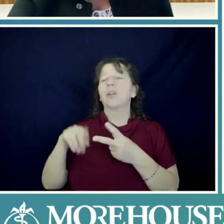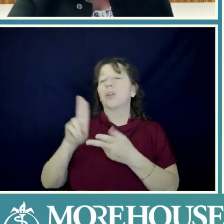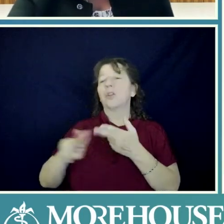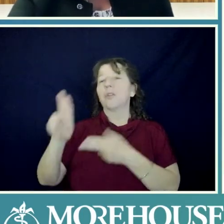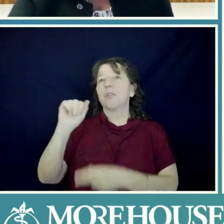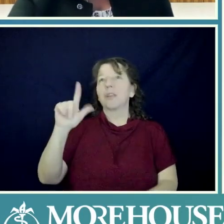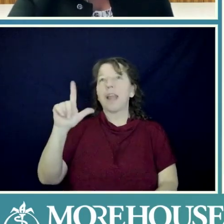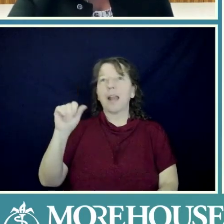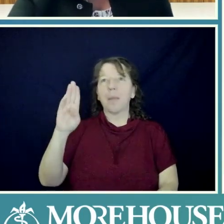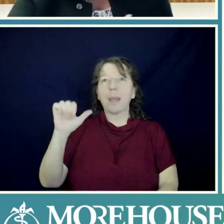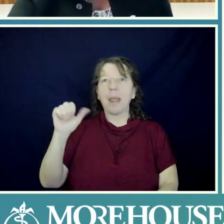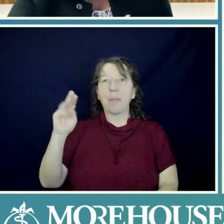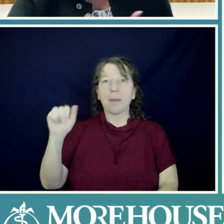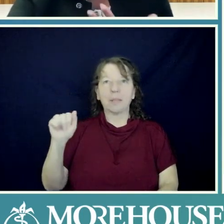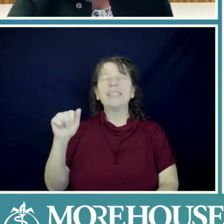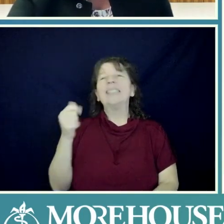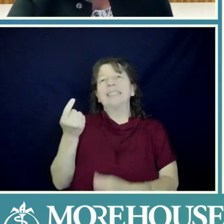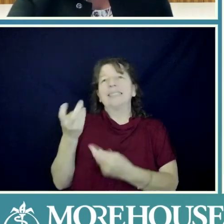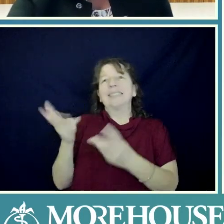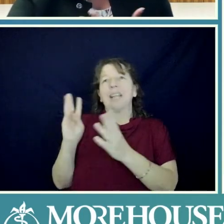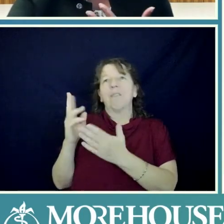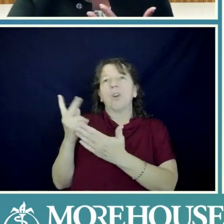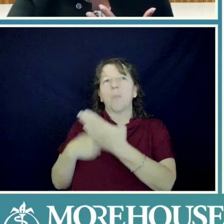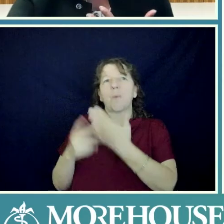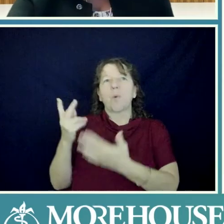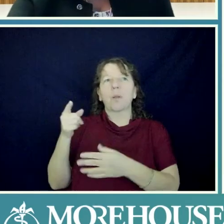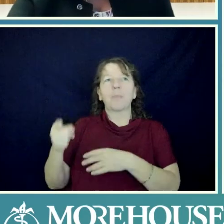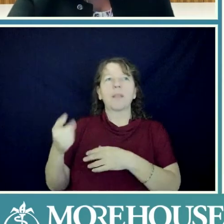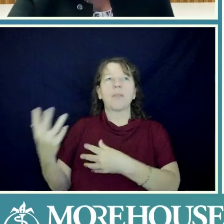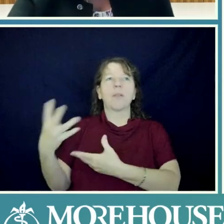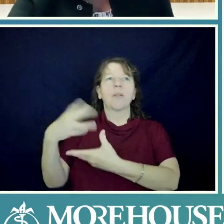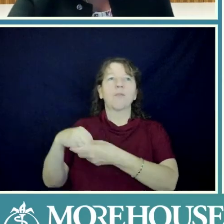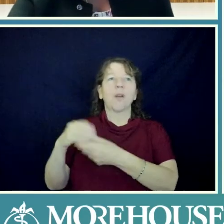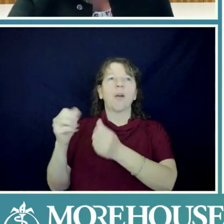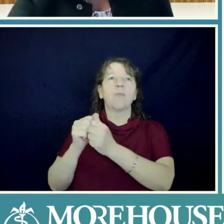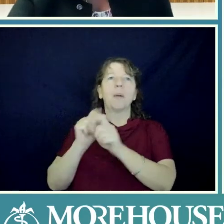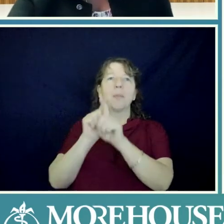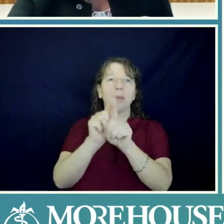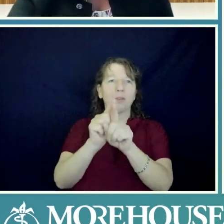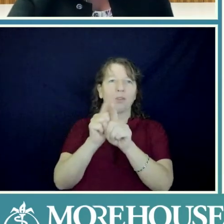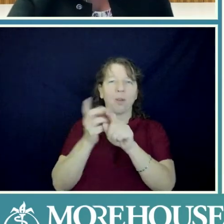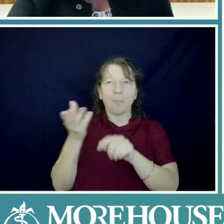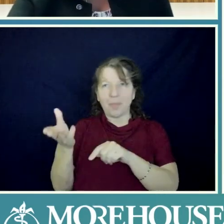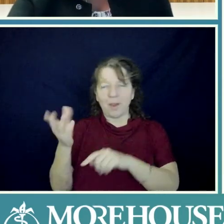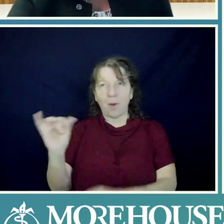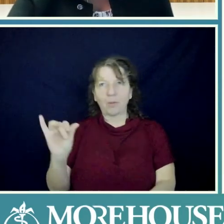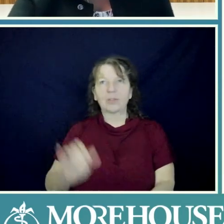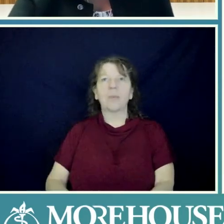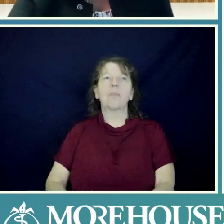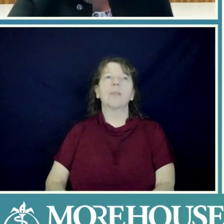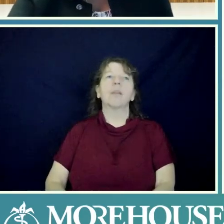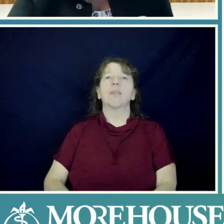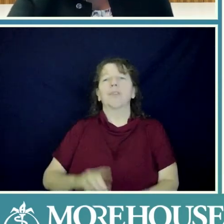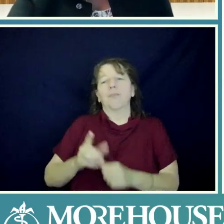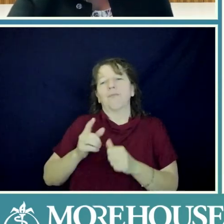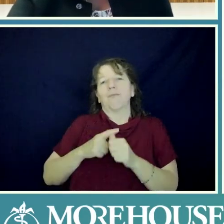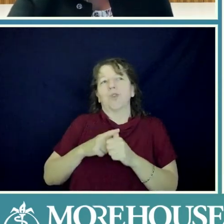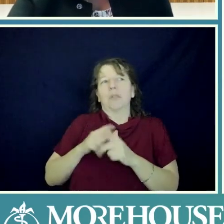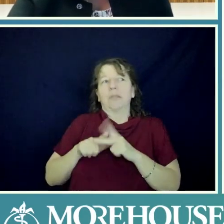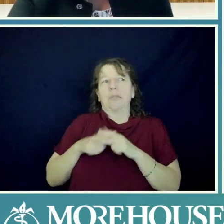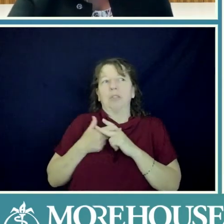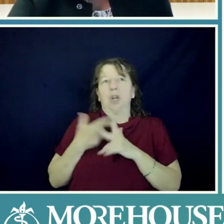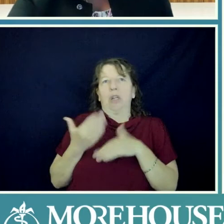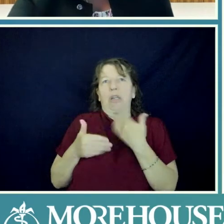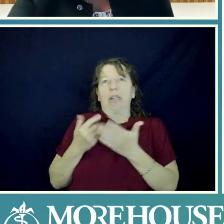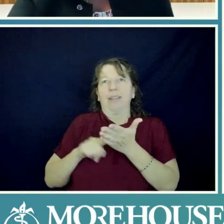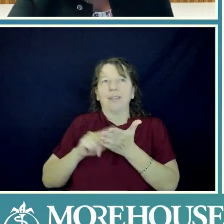several programs that involve a mentorship component for early stage investigators. And the